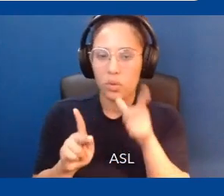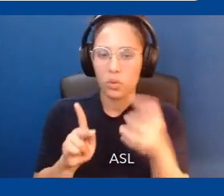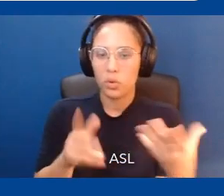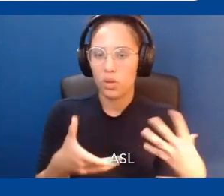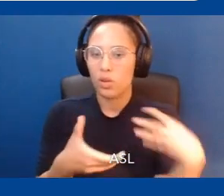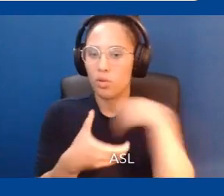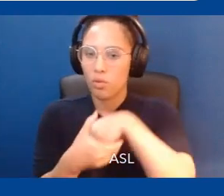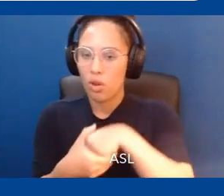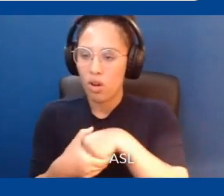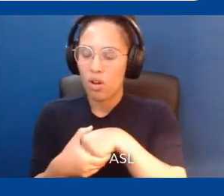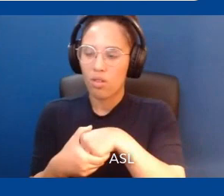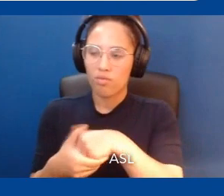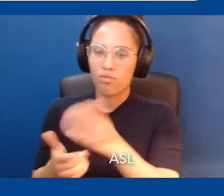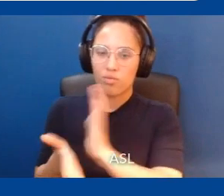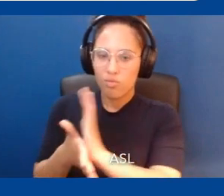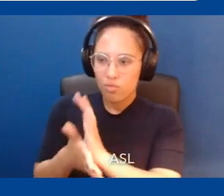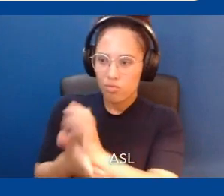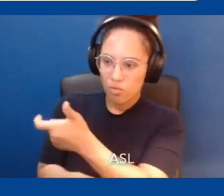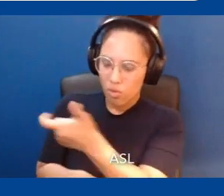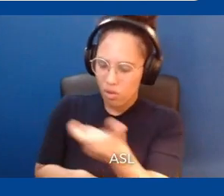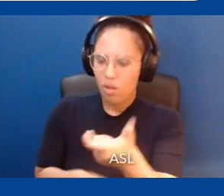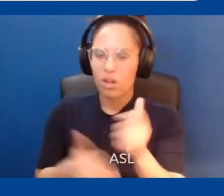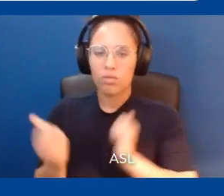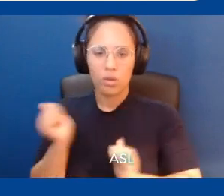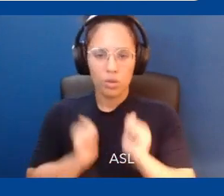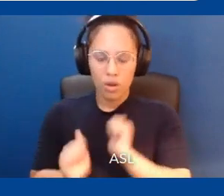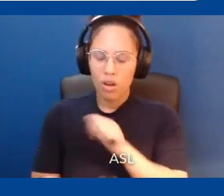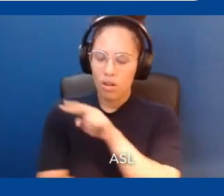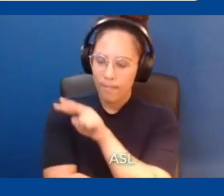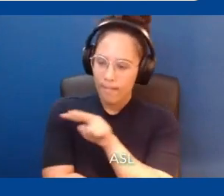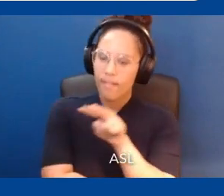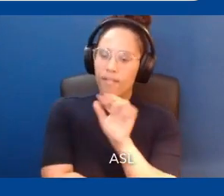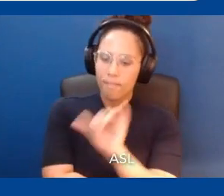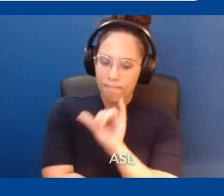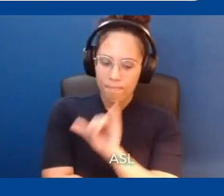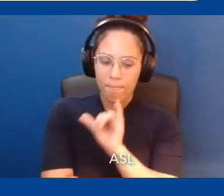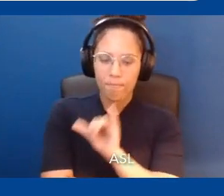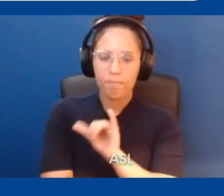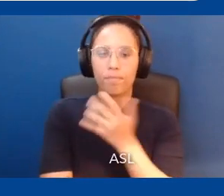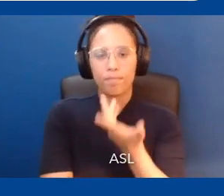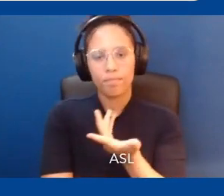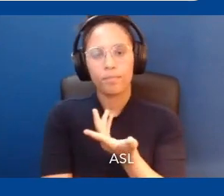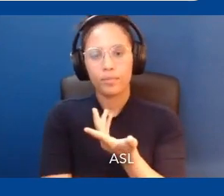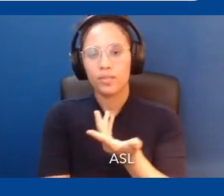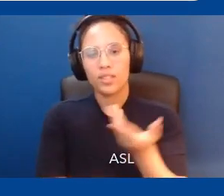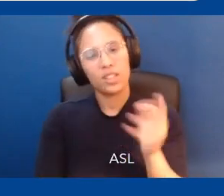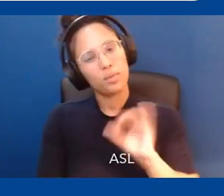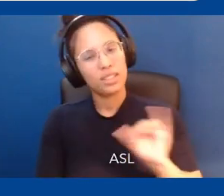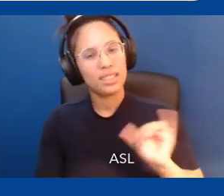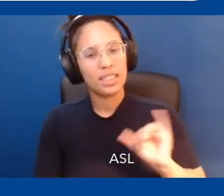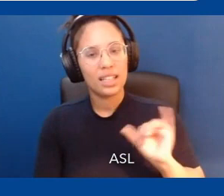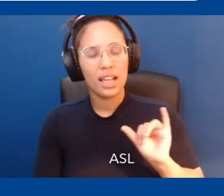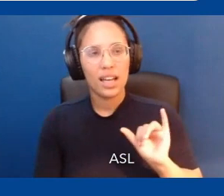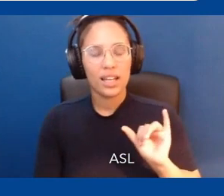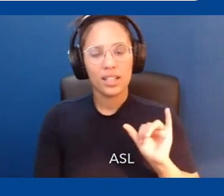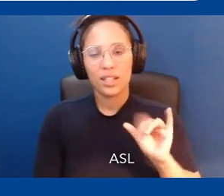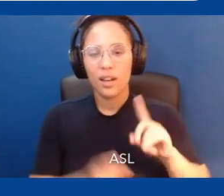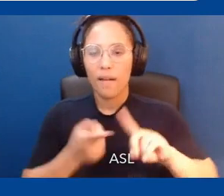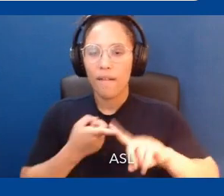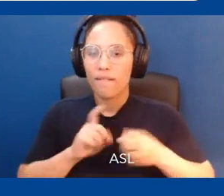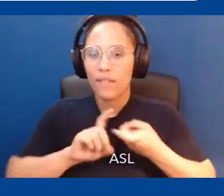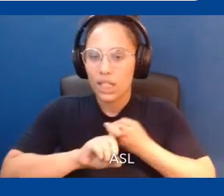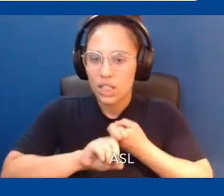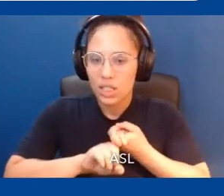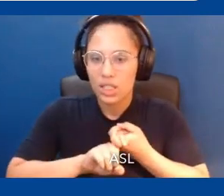And I think that it was like a kind of friendship manifesto towards